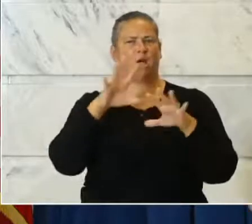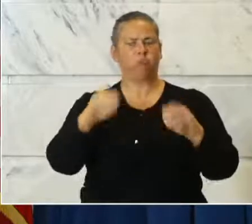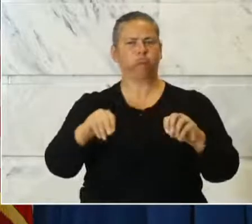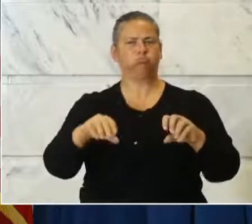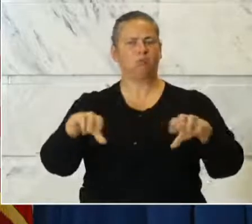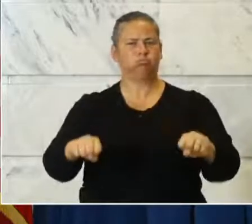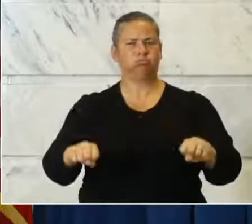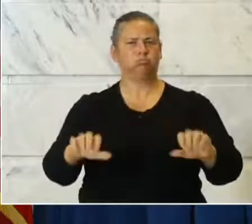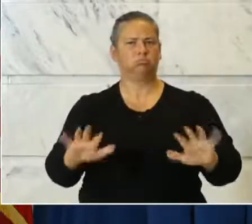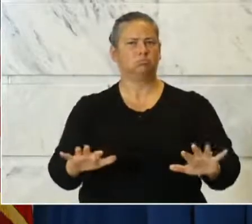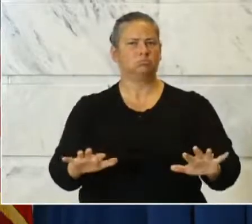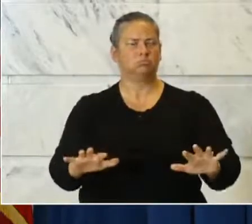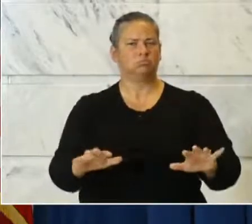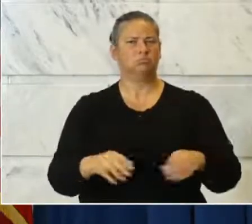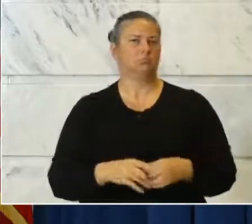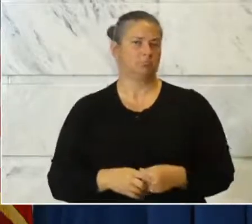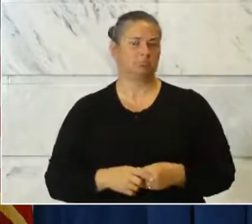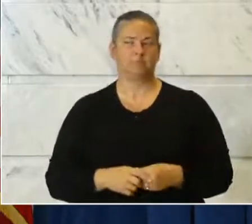Oh, no, you get the last one.